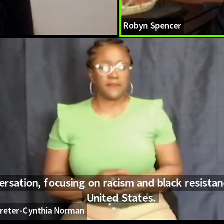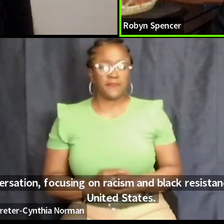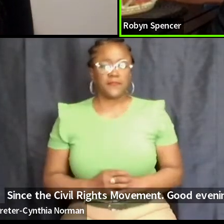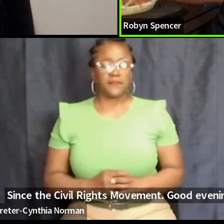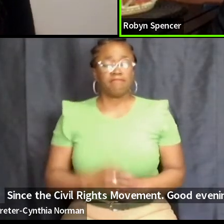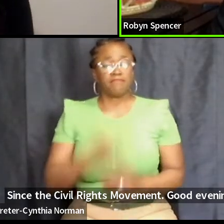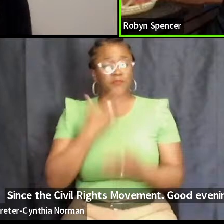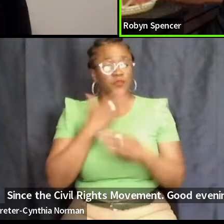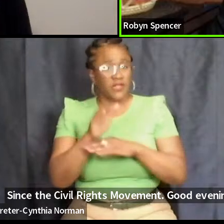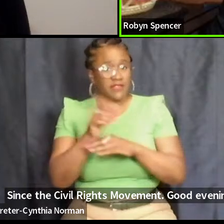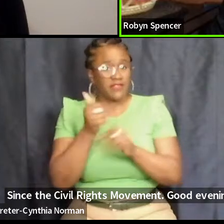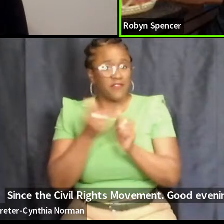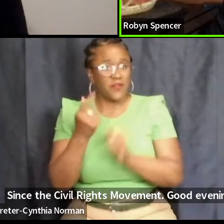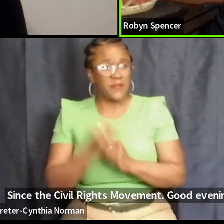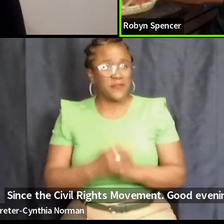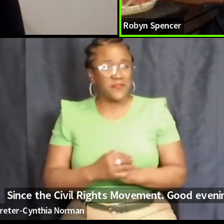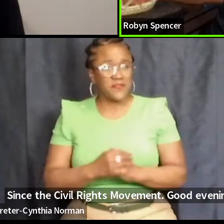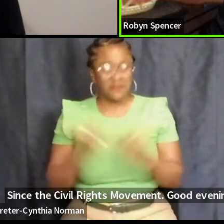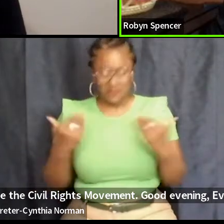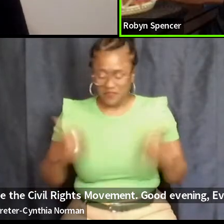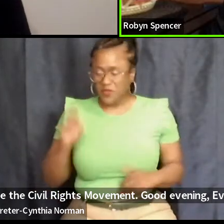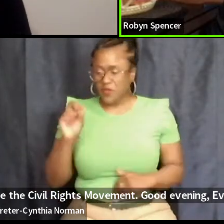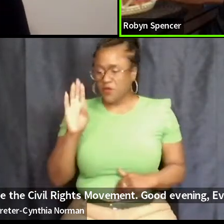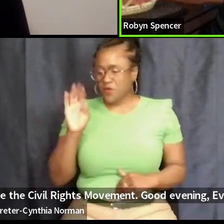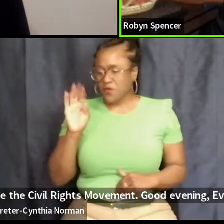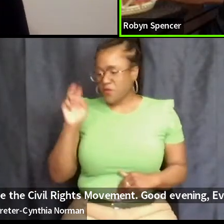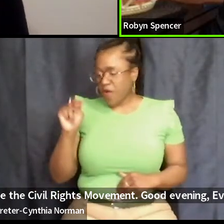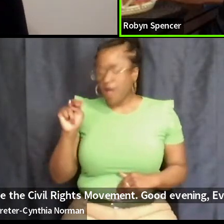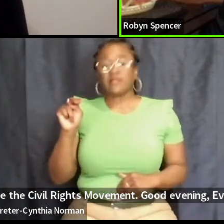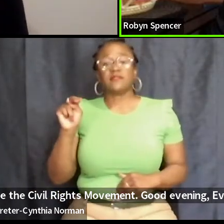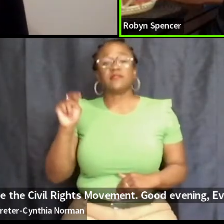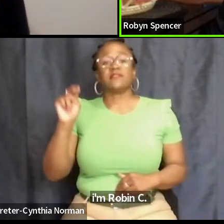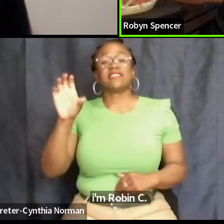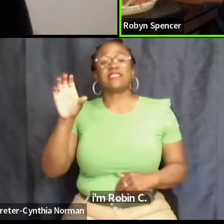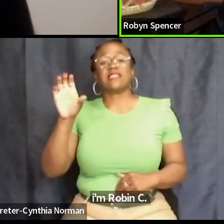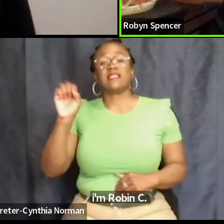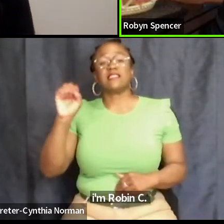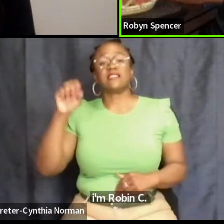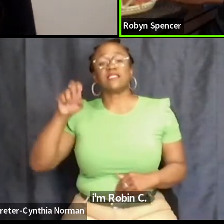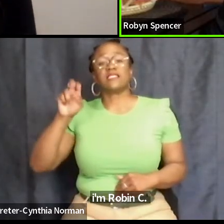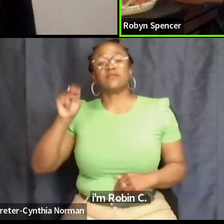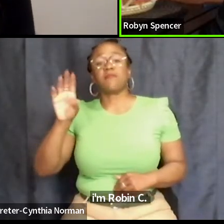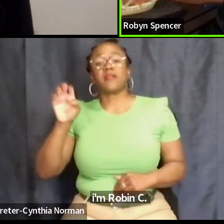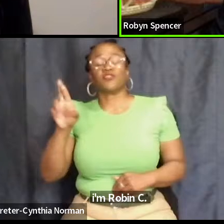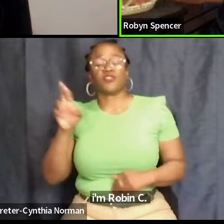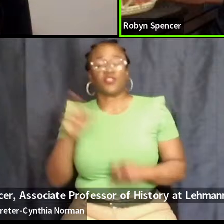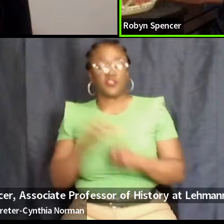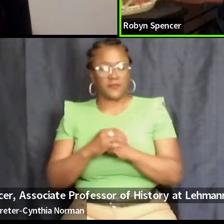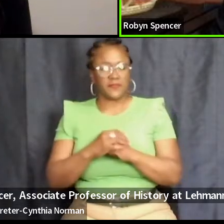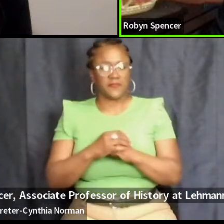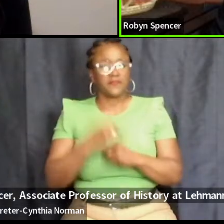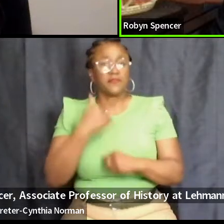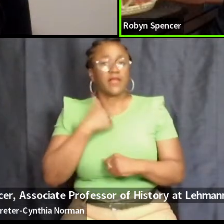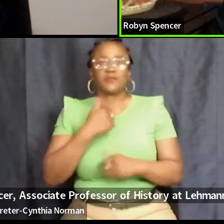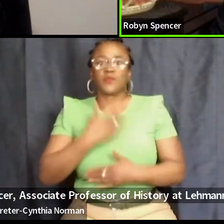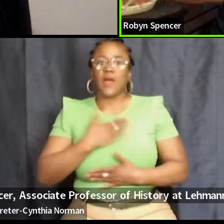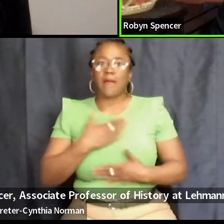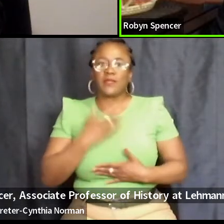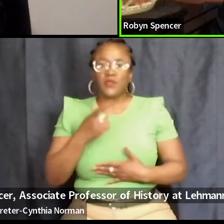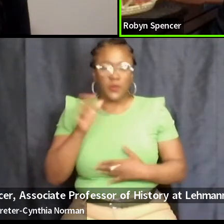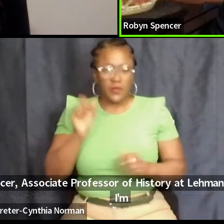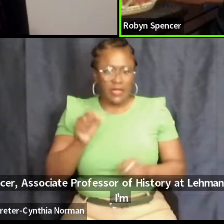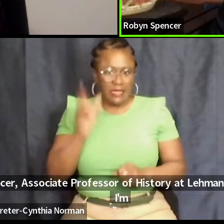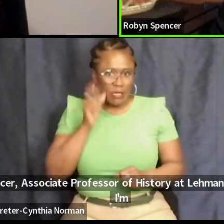Good evening, everyone. I'm Robin C. Spencer, Associate Professor of History at Lehman College. I'm so happy you can hear